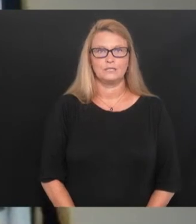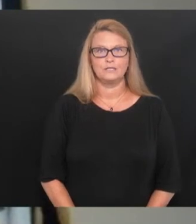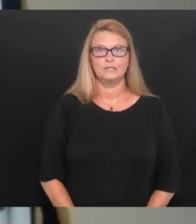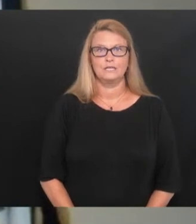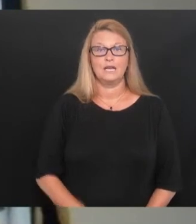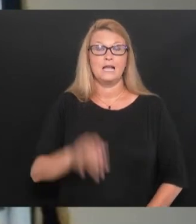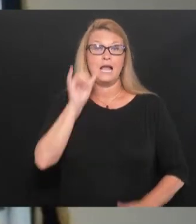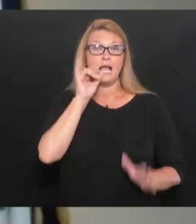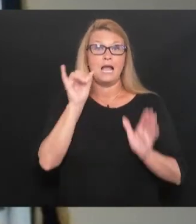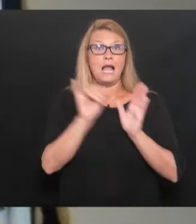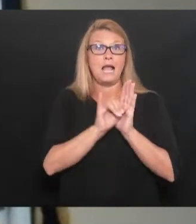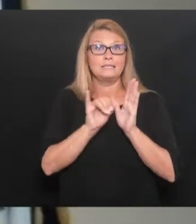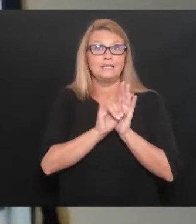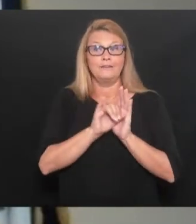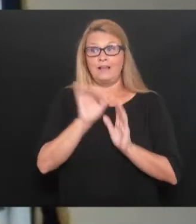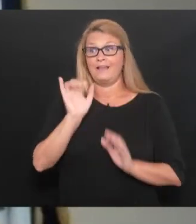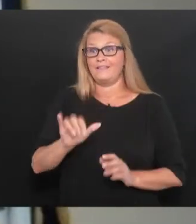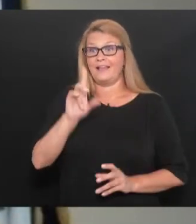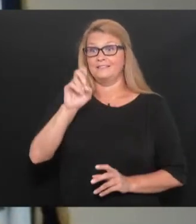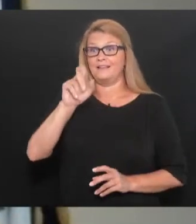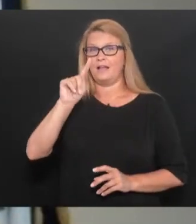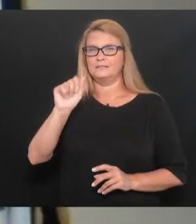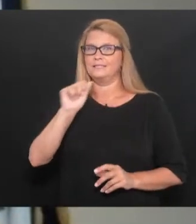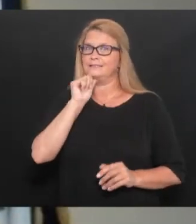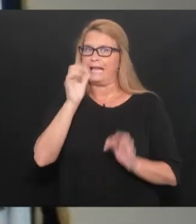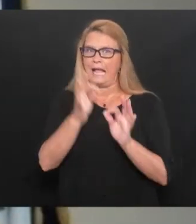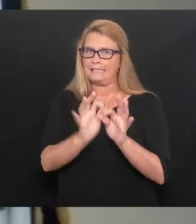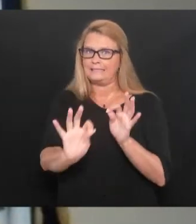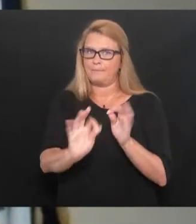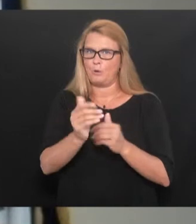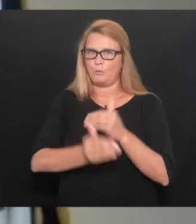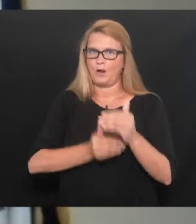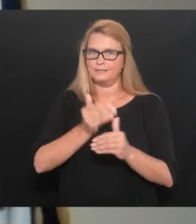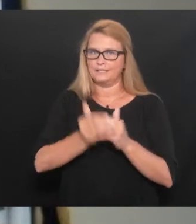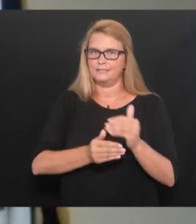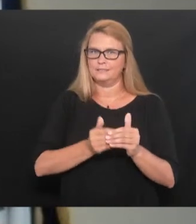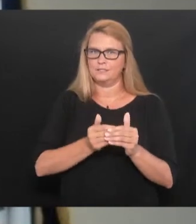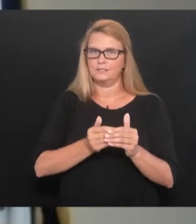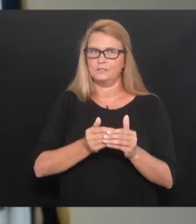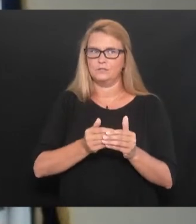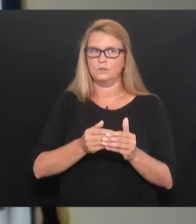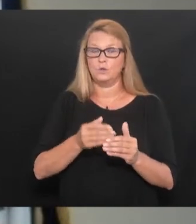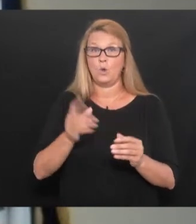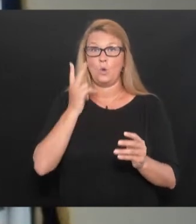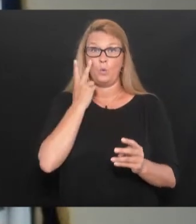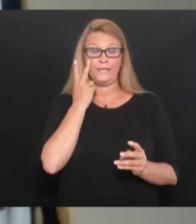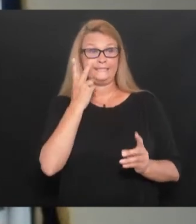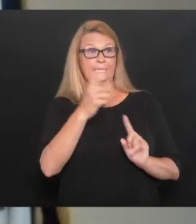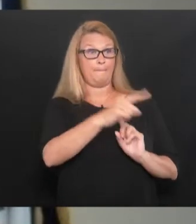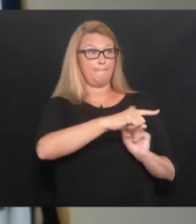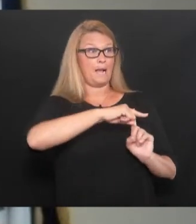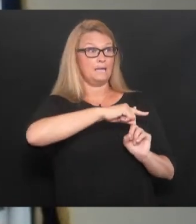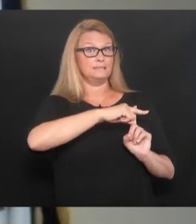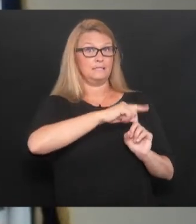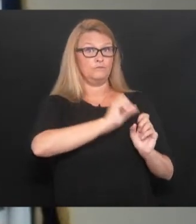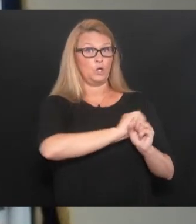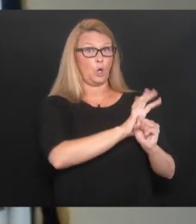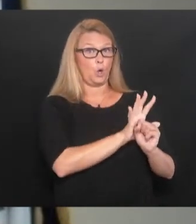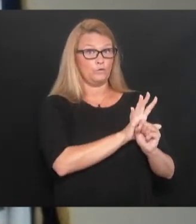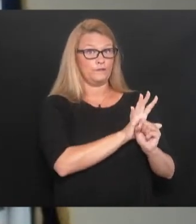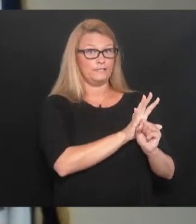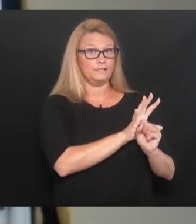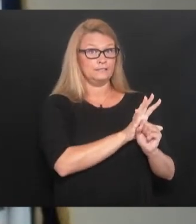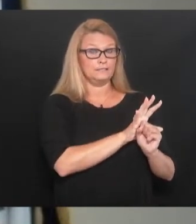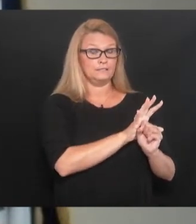it sounds. So let me try to explain that very briefly. When we get a positive case, if those individuals are